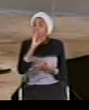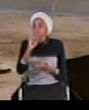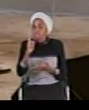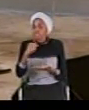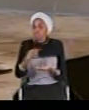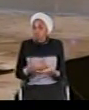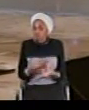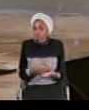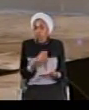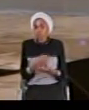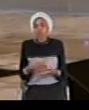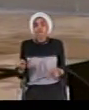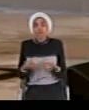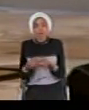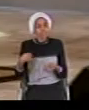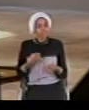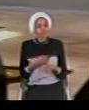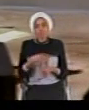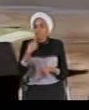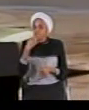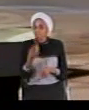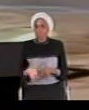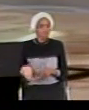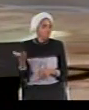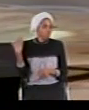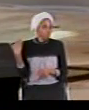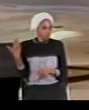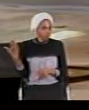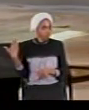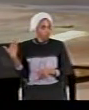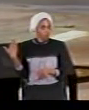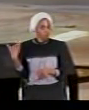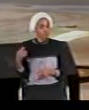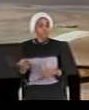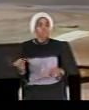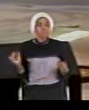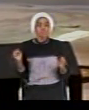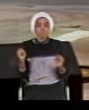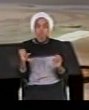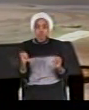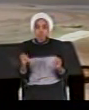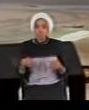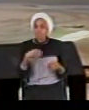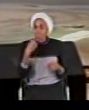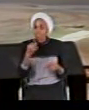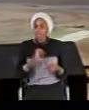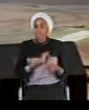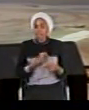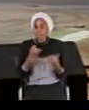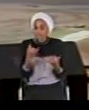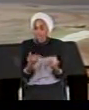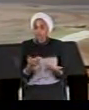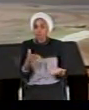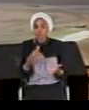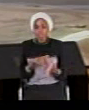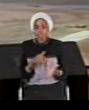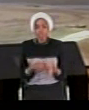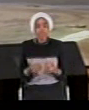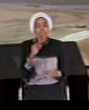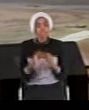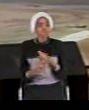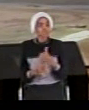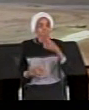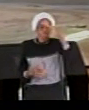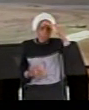gospel. As we said before, so say I now again. If any